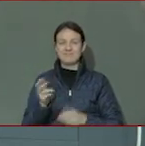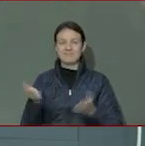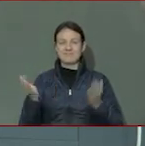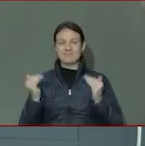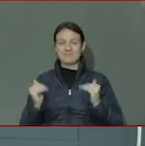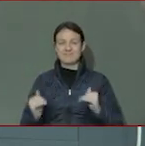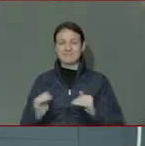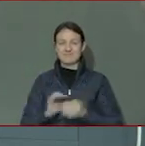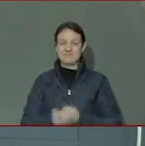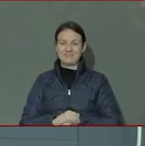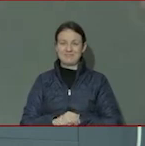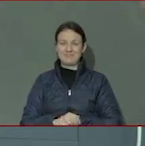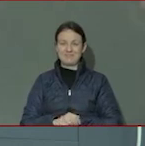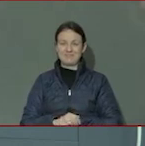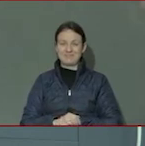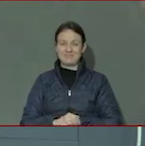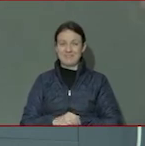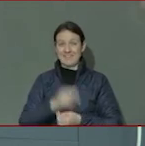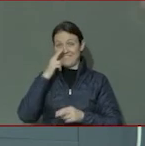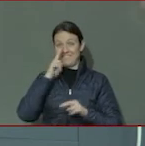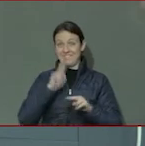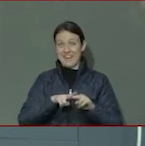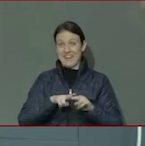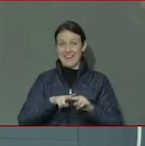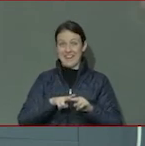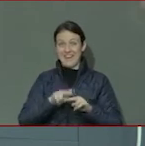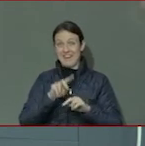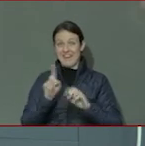Now, let's start with the fun questions.